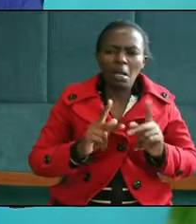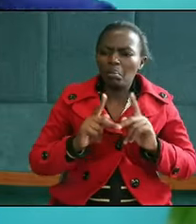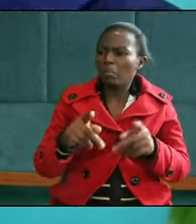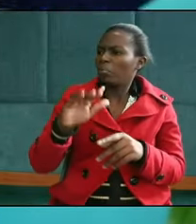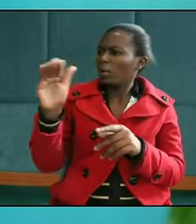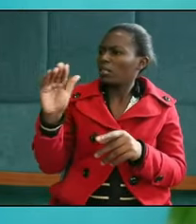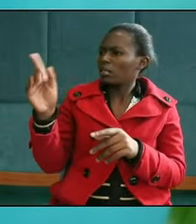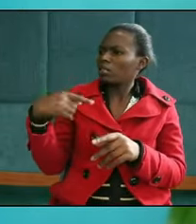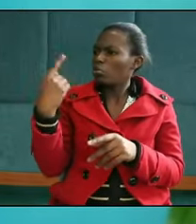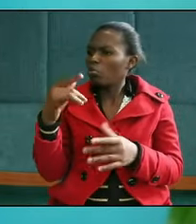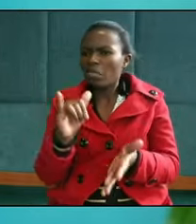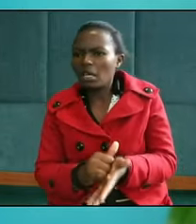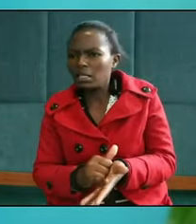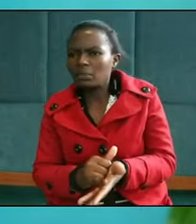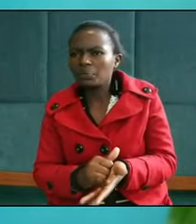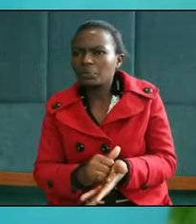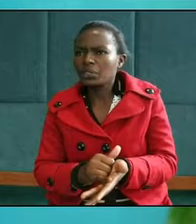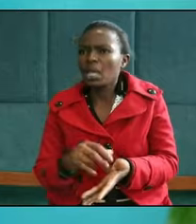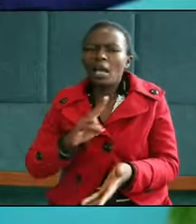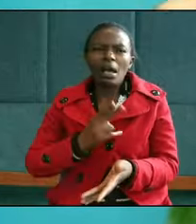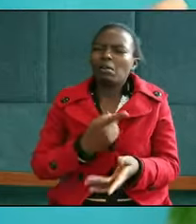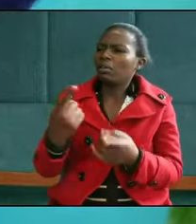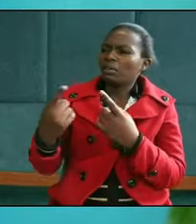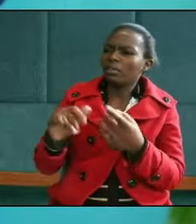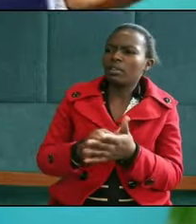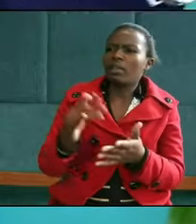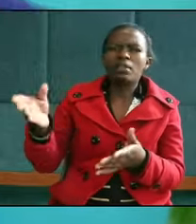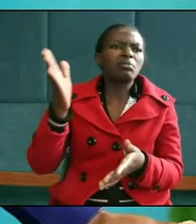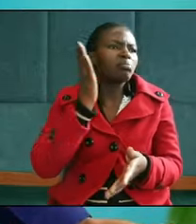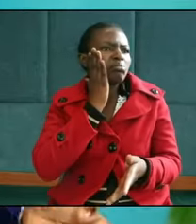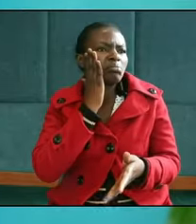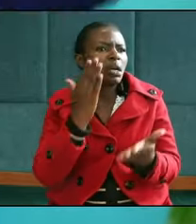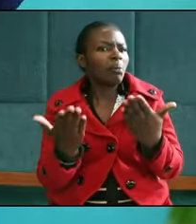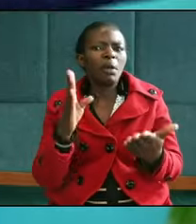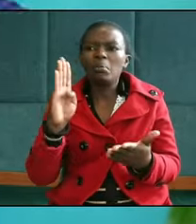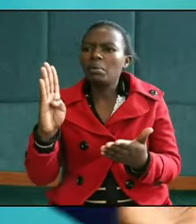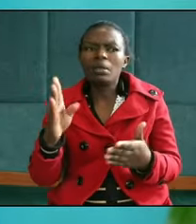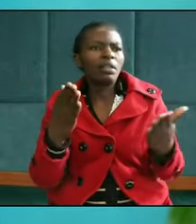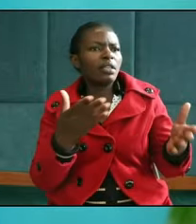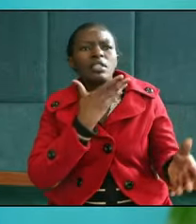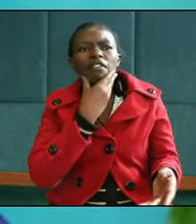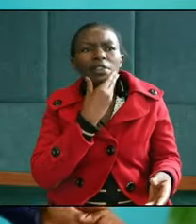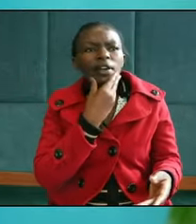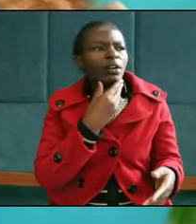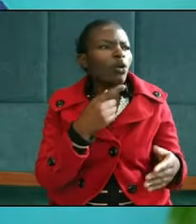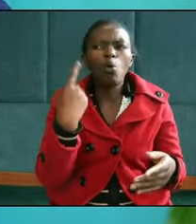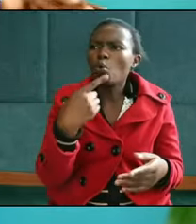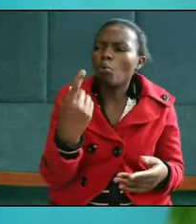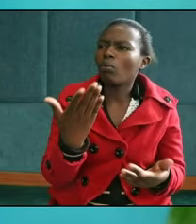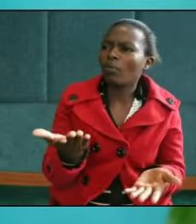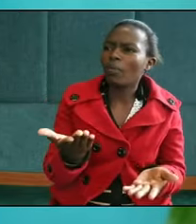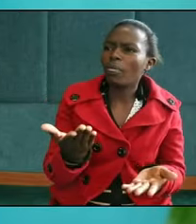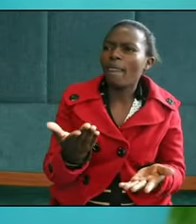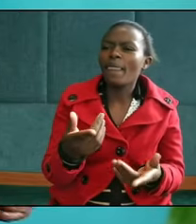say, there is that mama who is somewhere there. Who is that? Tell us, people we know. Who your mama ni nani? Those are